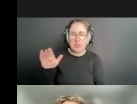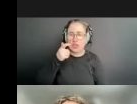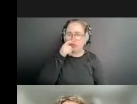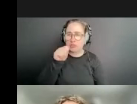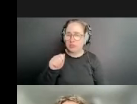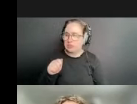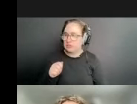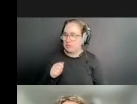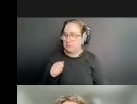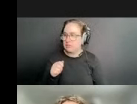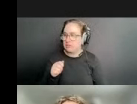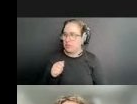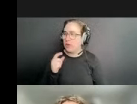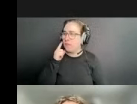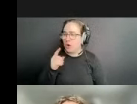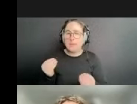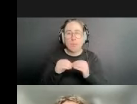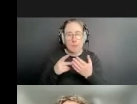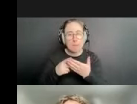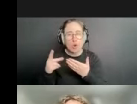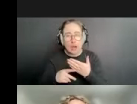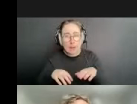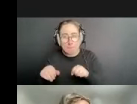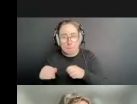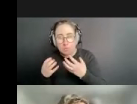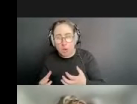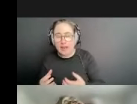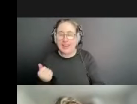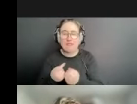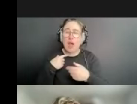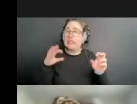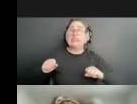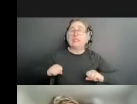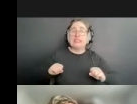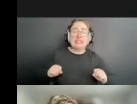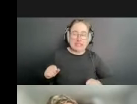further, you know, programming. And everyone was like, yes. And even